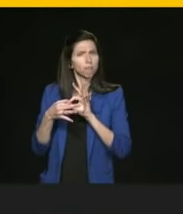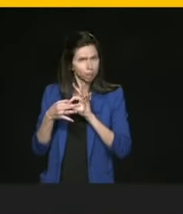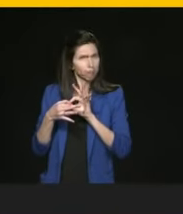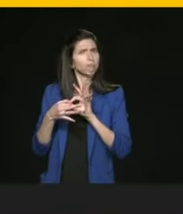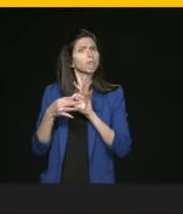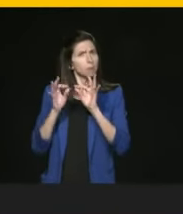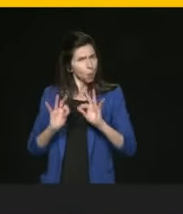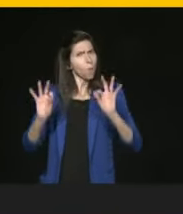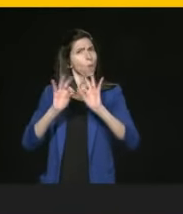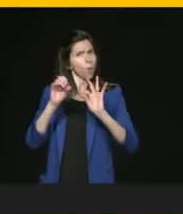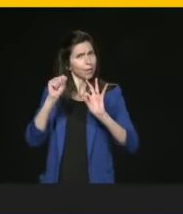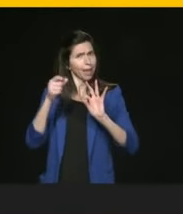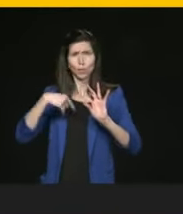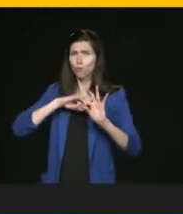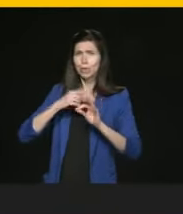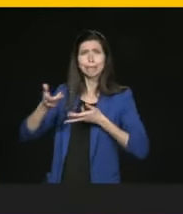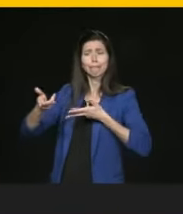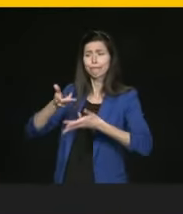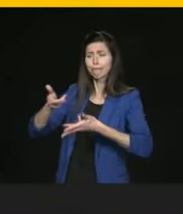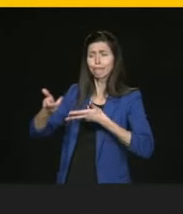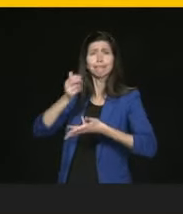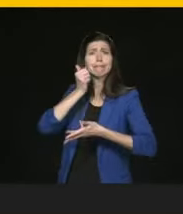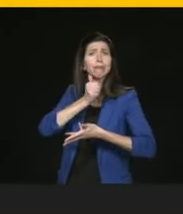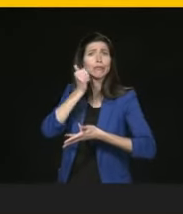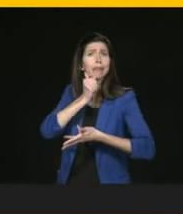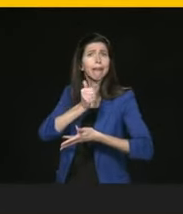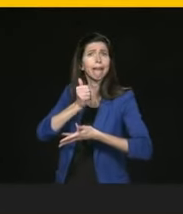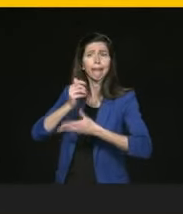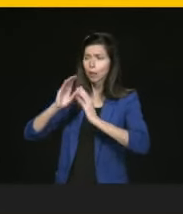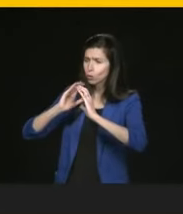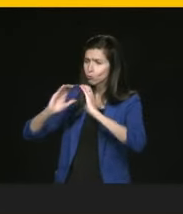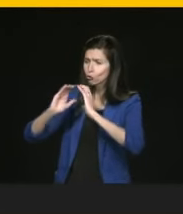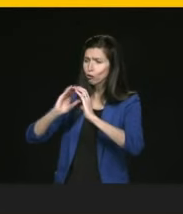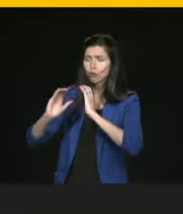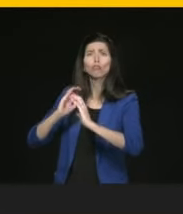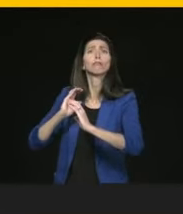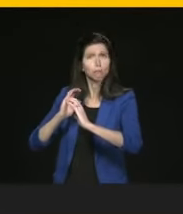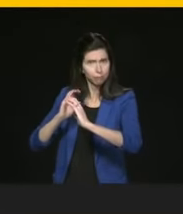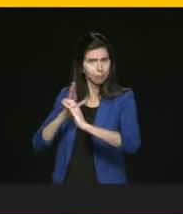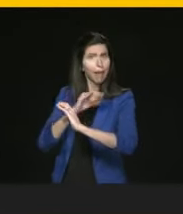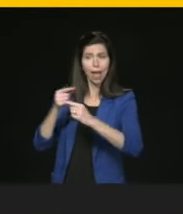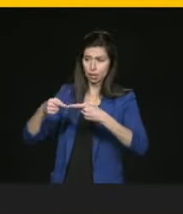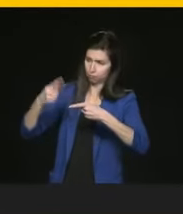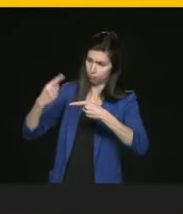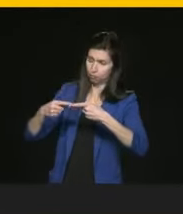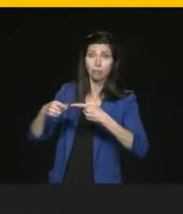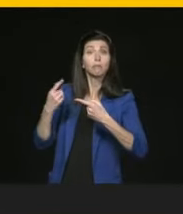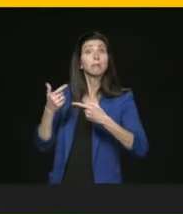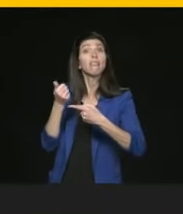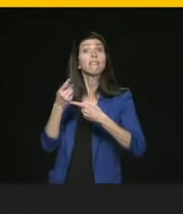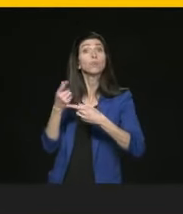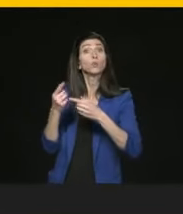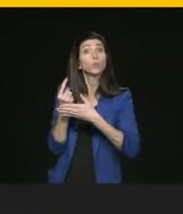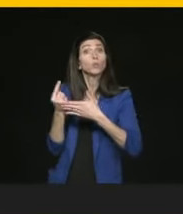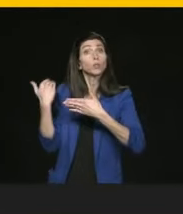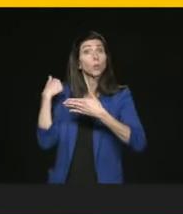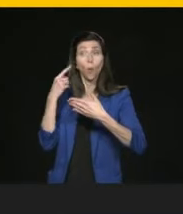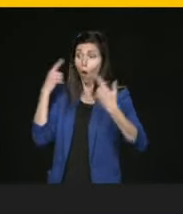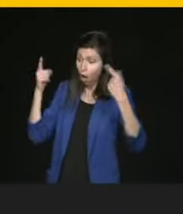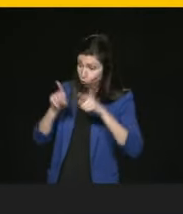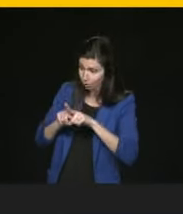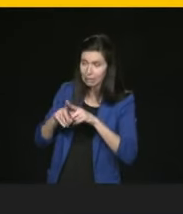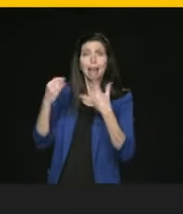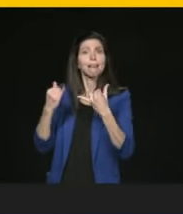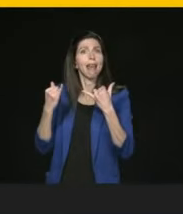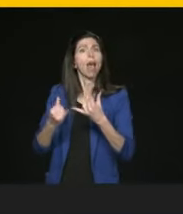single day. The border agreement that we reached a few weeks ago has been extended for another 30 days. Le